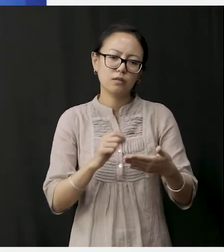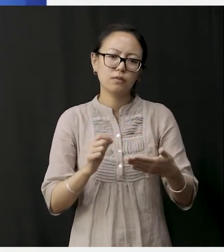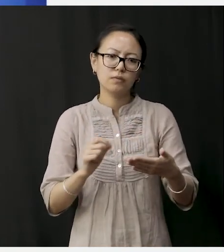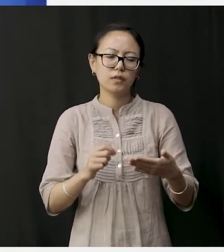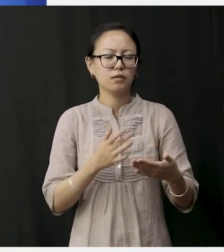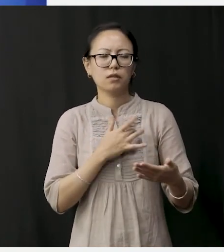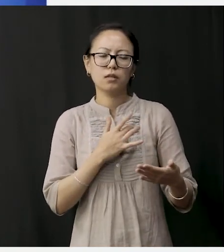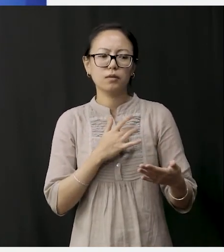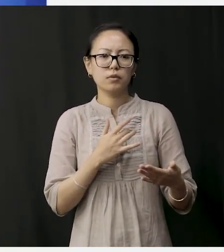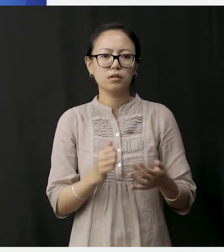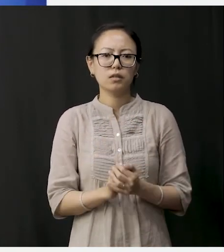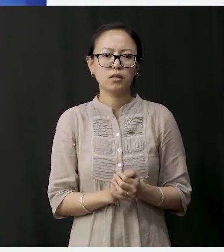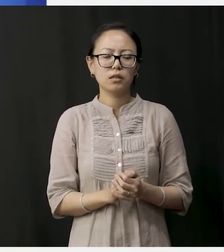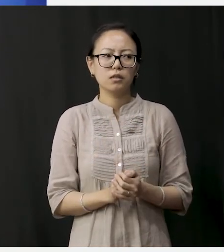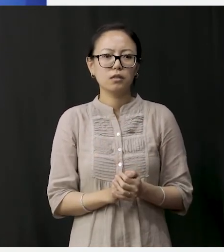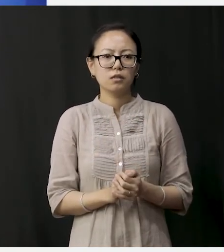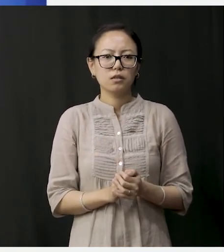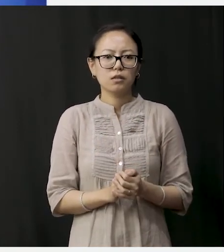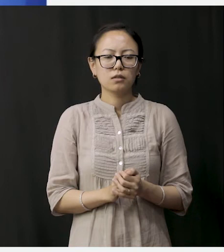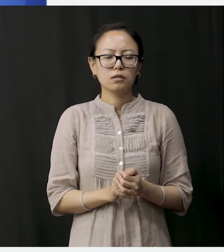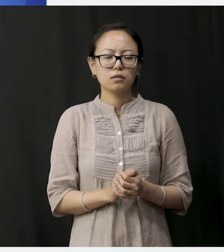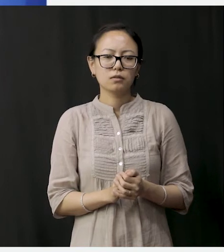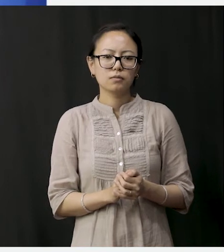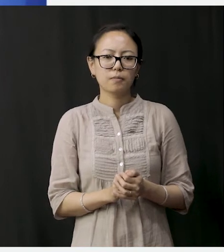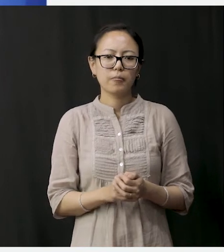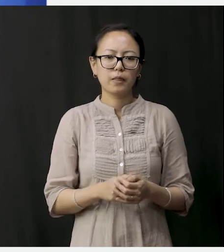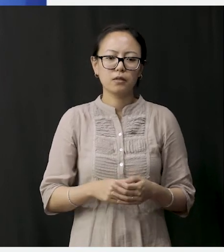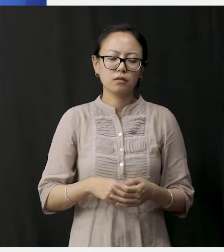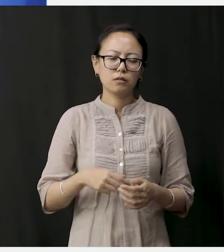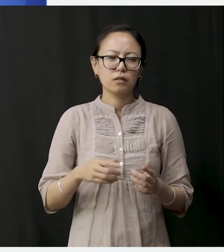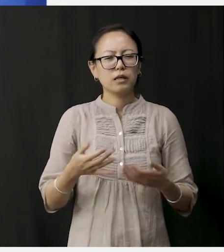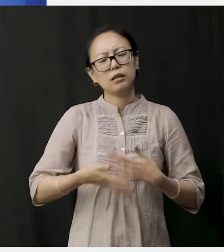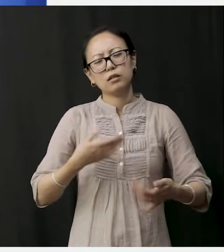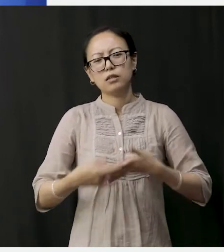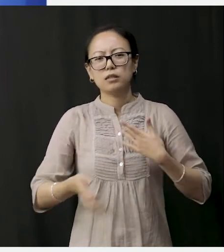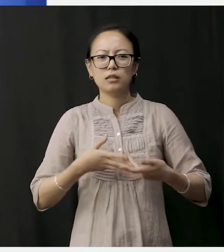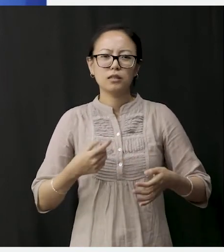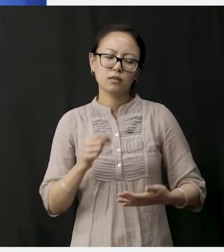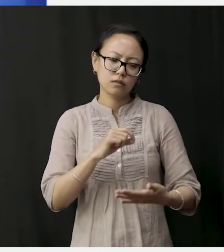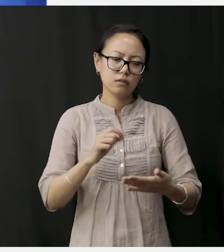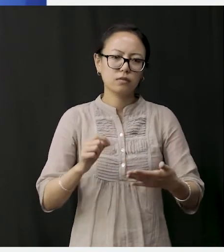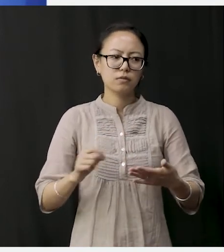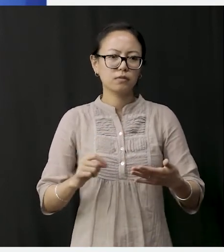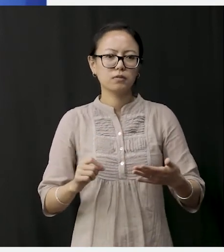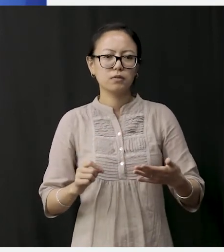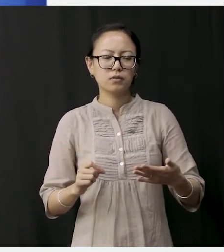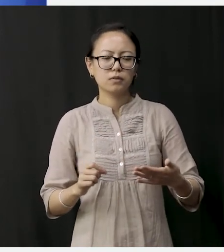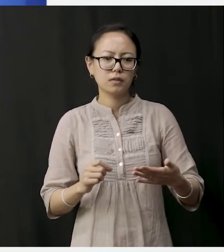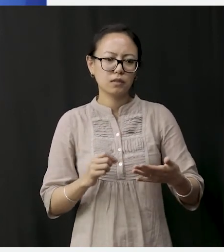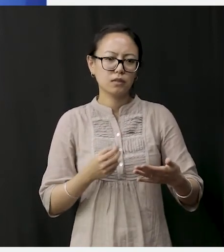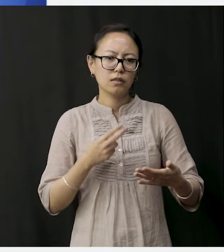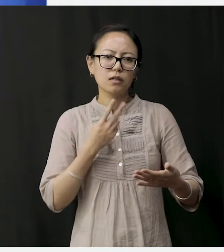you can make it as a diary, arrange it nicely, put some decorations, and you can uh,